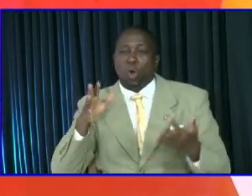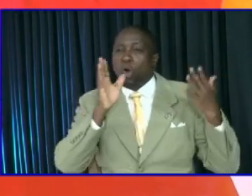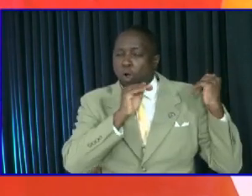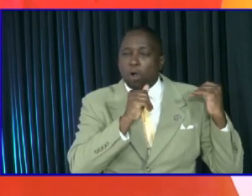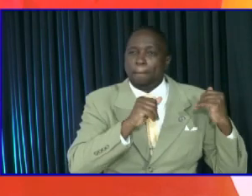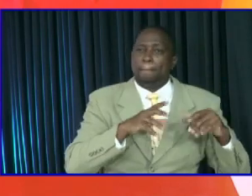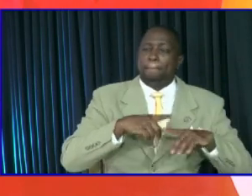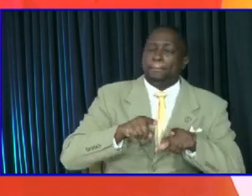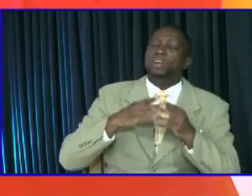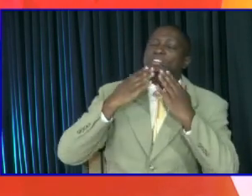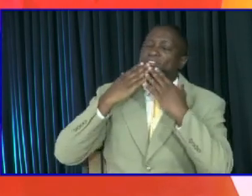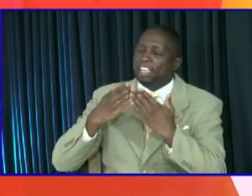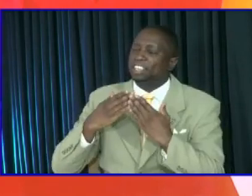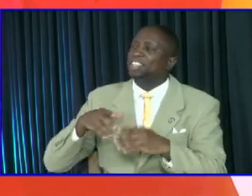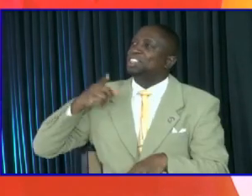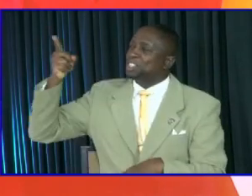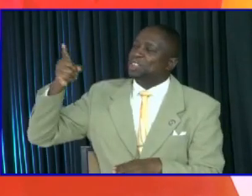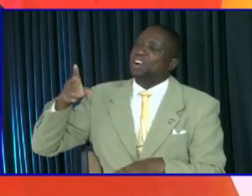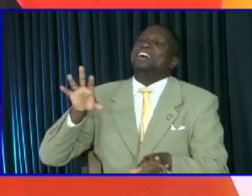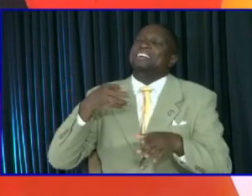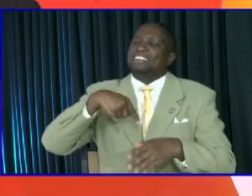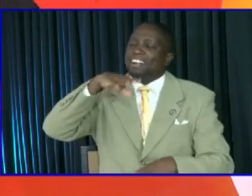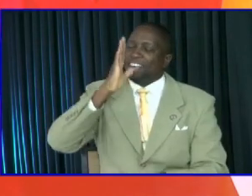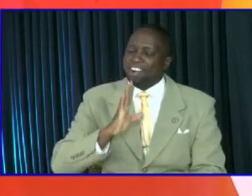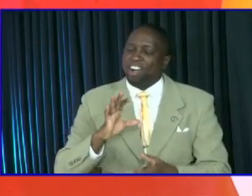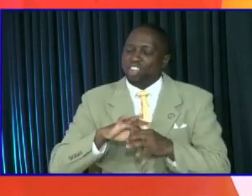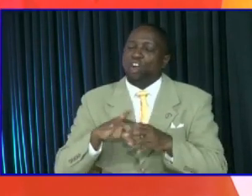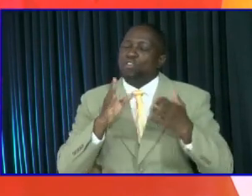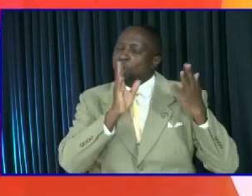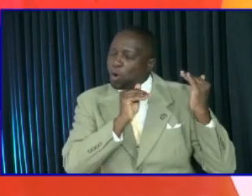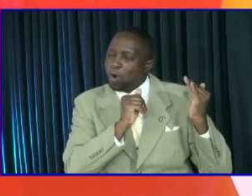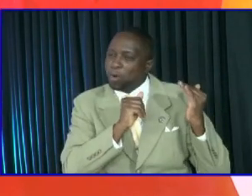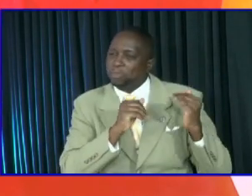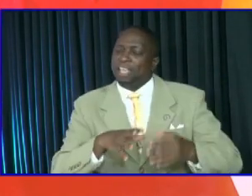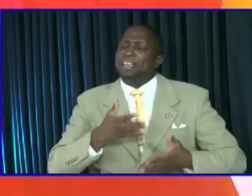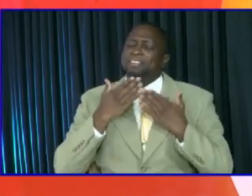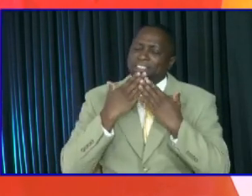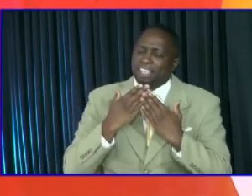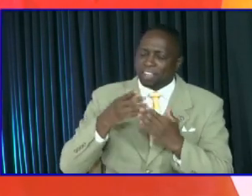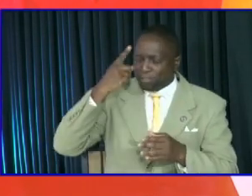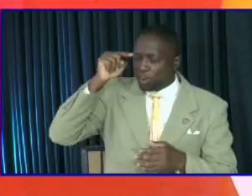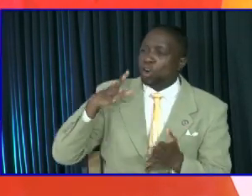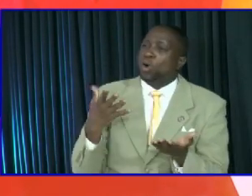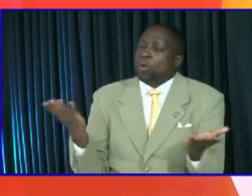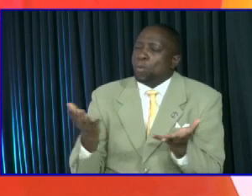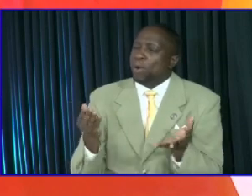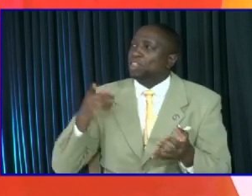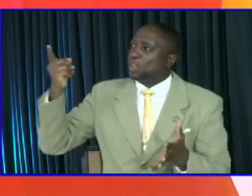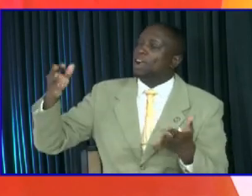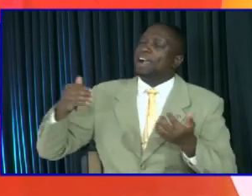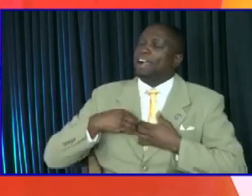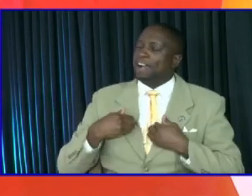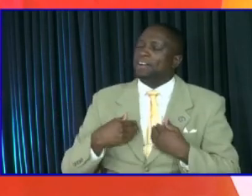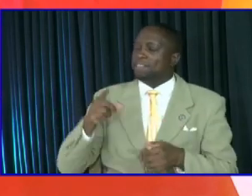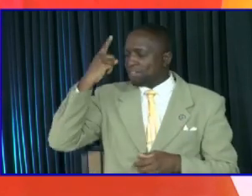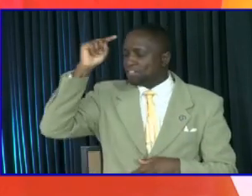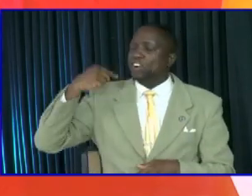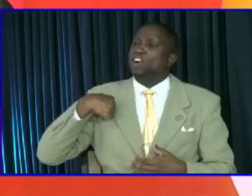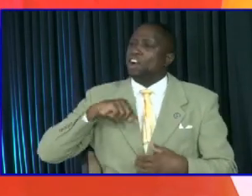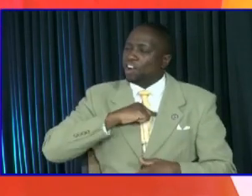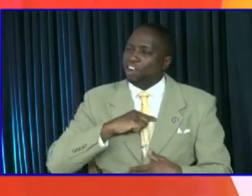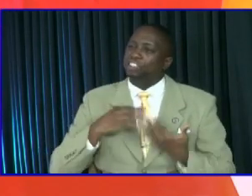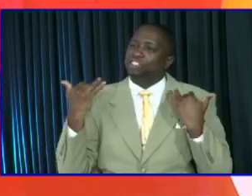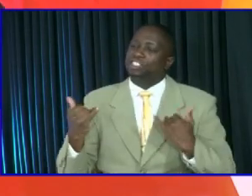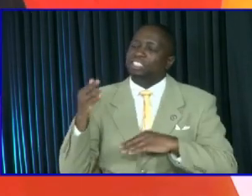still the God of hope. We thank you what you have in store for your children tonight. We thank you that you're turn up in